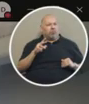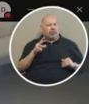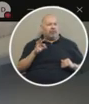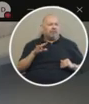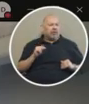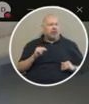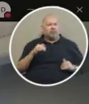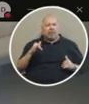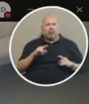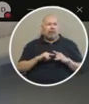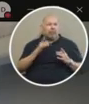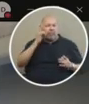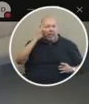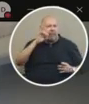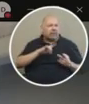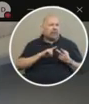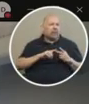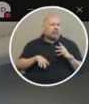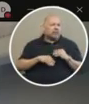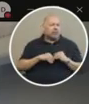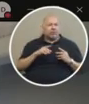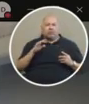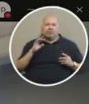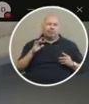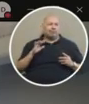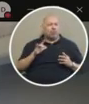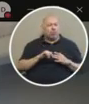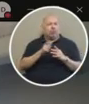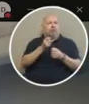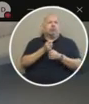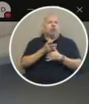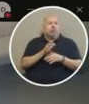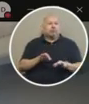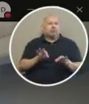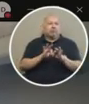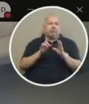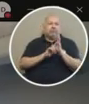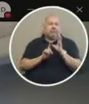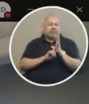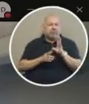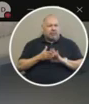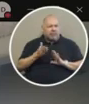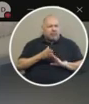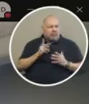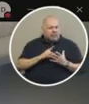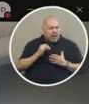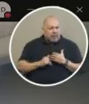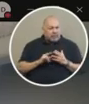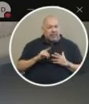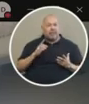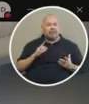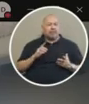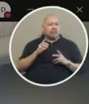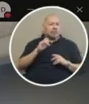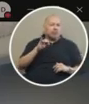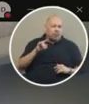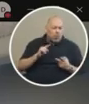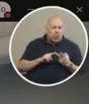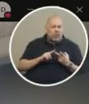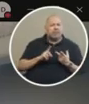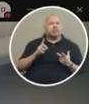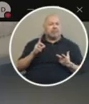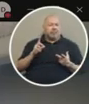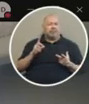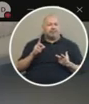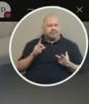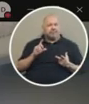fields, playground, lighting, additional. That's going to cause a significant impact in the operation cost. Eastside Sports Complex is bringing